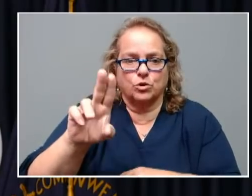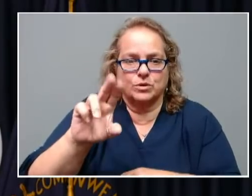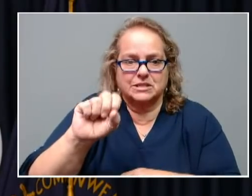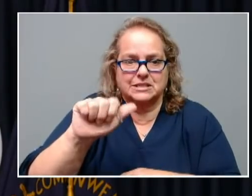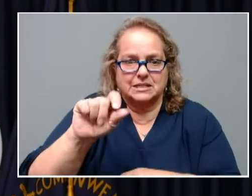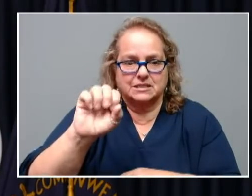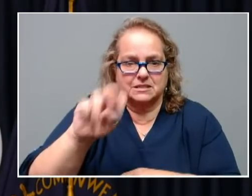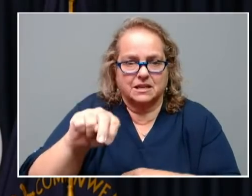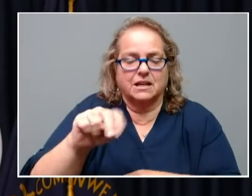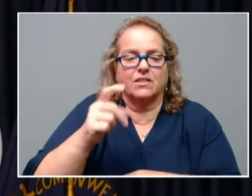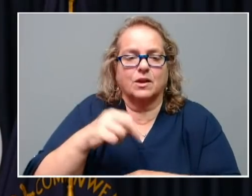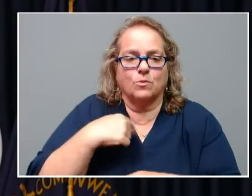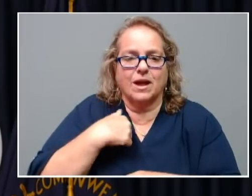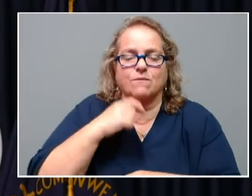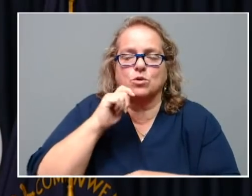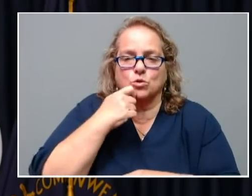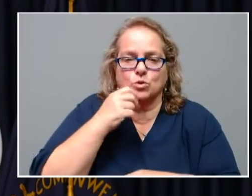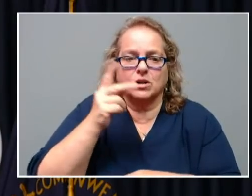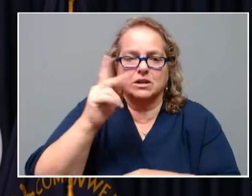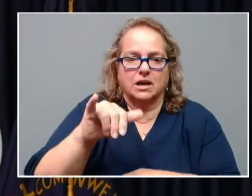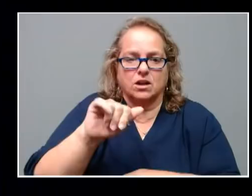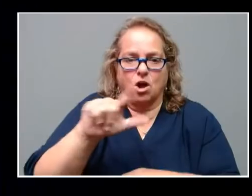All-Star, and then we'll answer some questions.